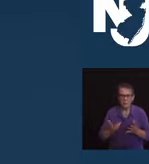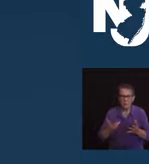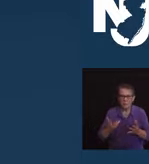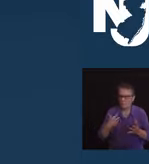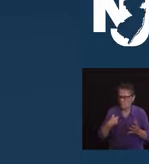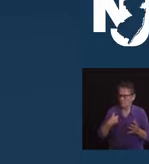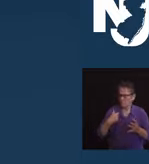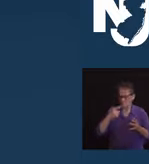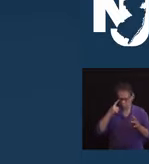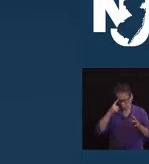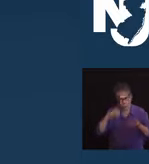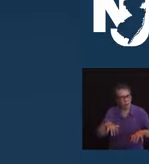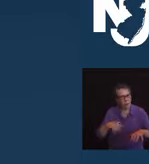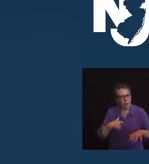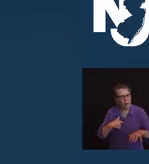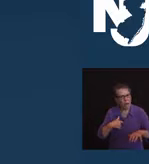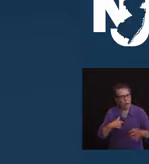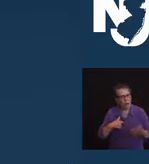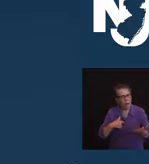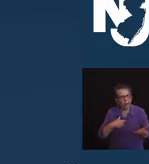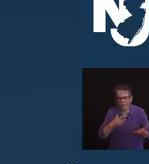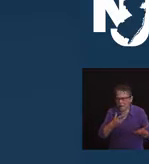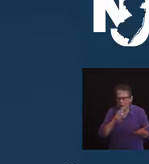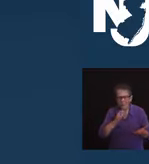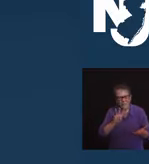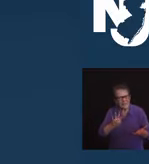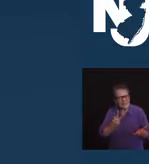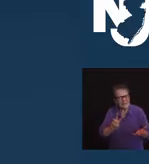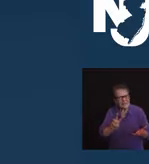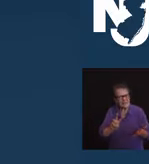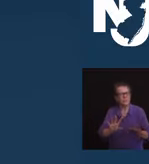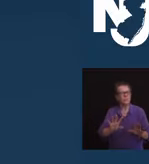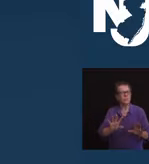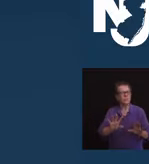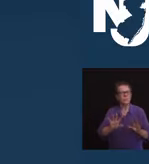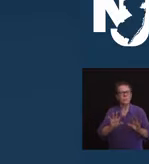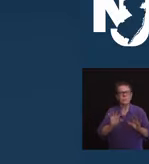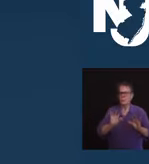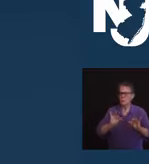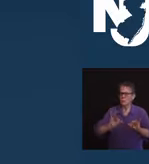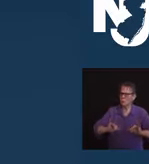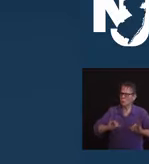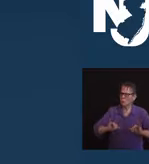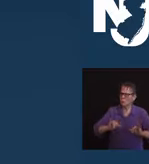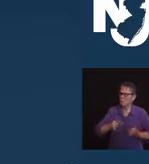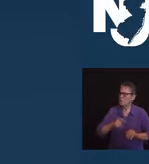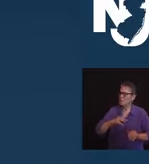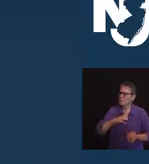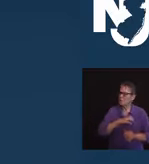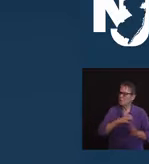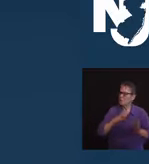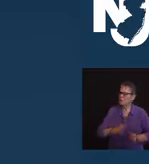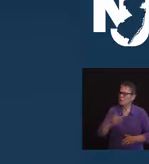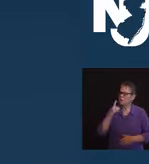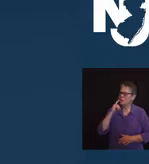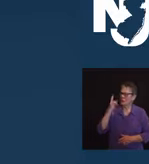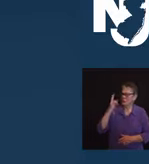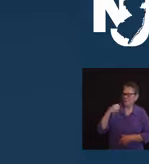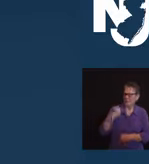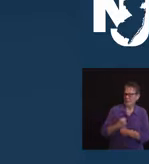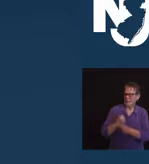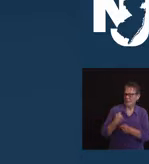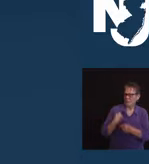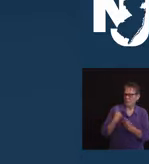only 46 years old. Throughout his 7 years as a county commissioner and for the decade before that as a member